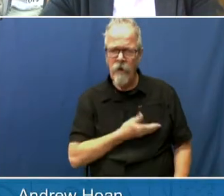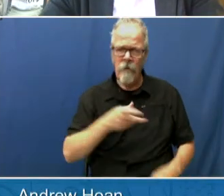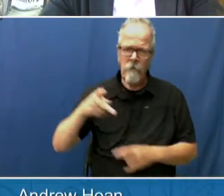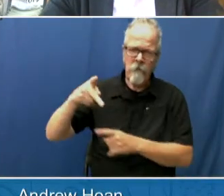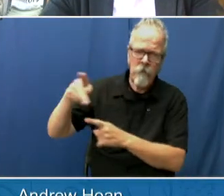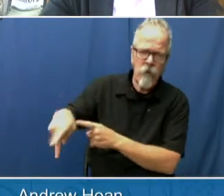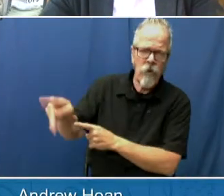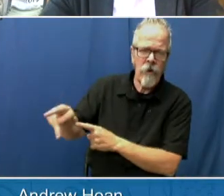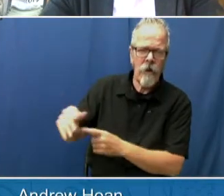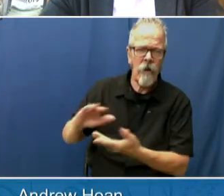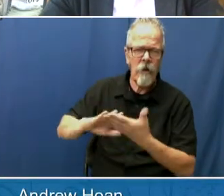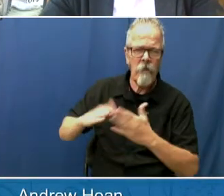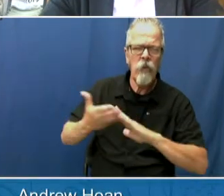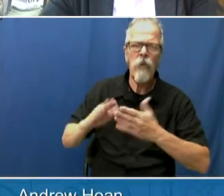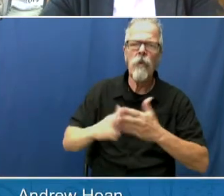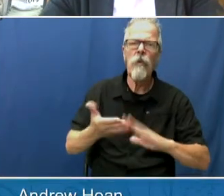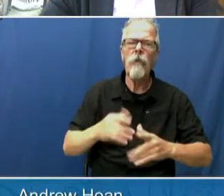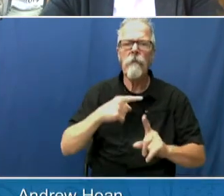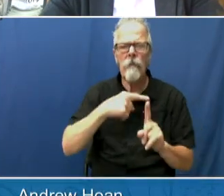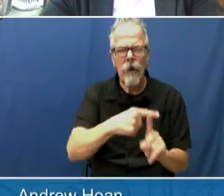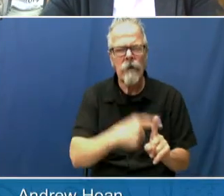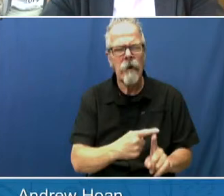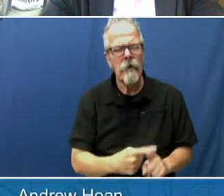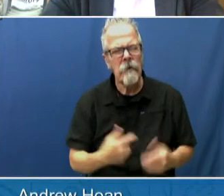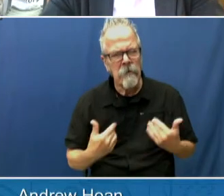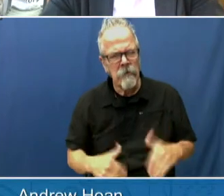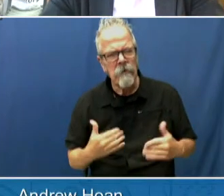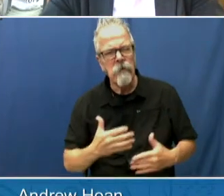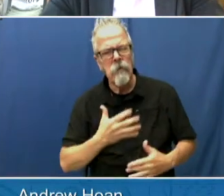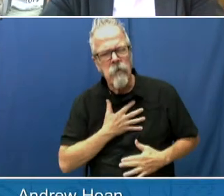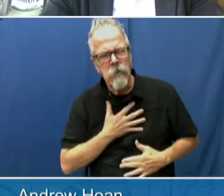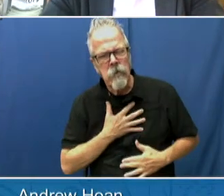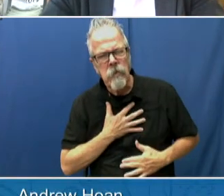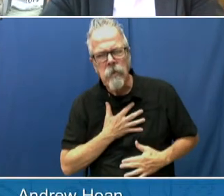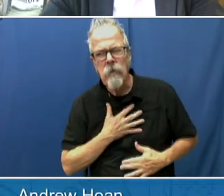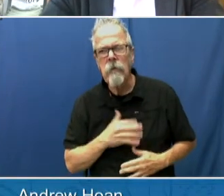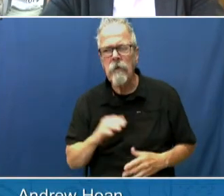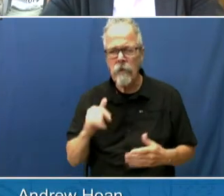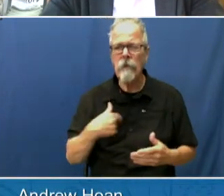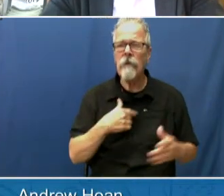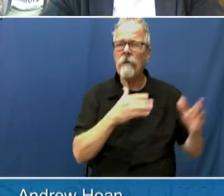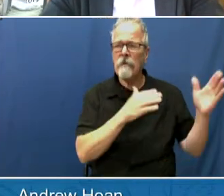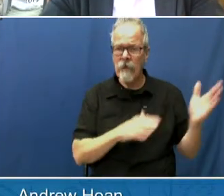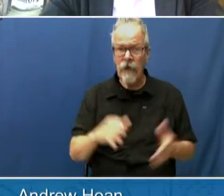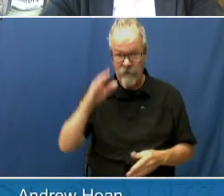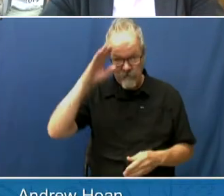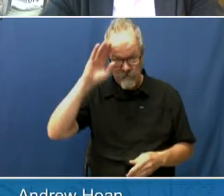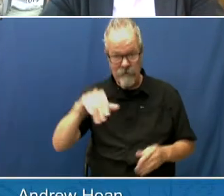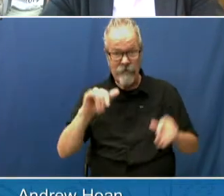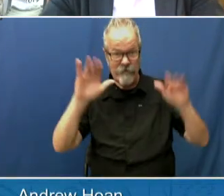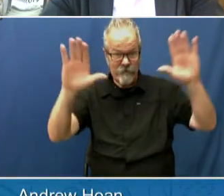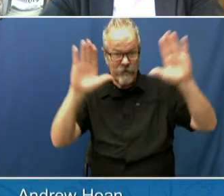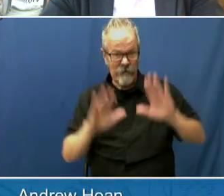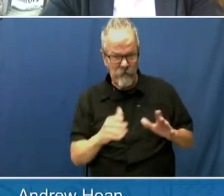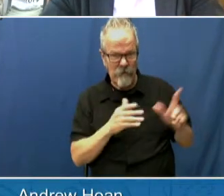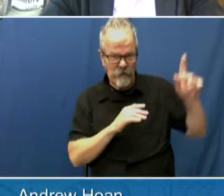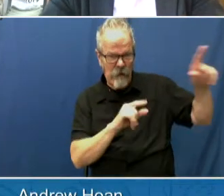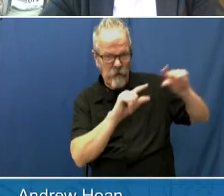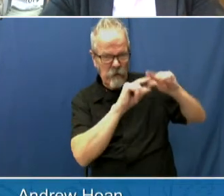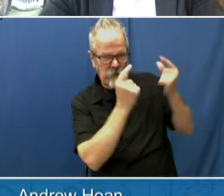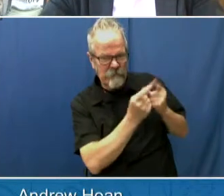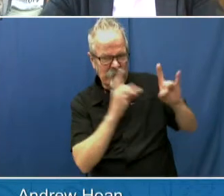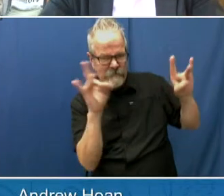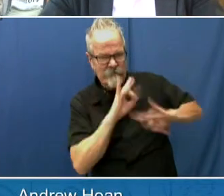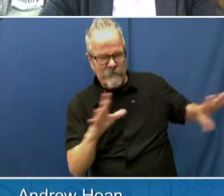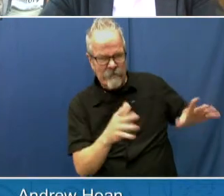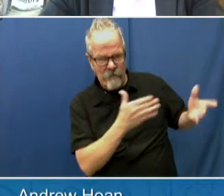are annually around this time, by hate groups that have been intent and continue to be intent on sowing division. And